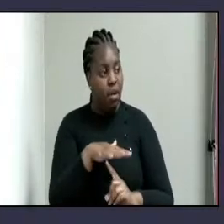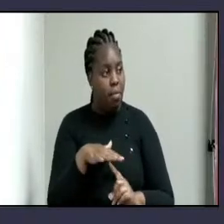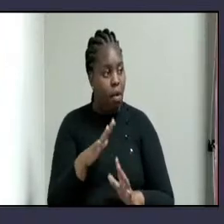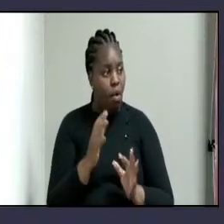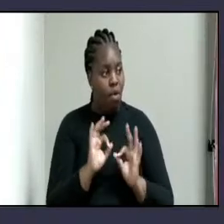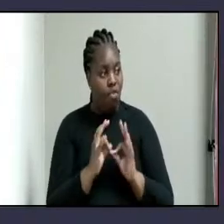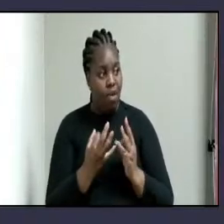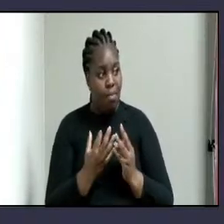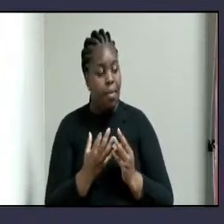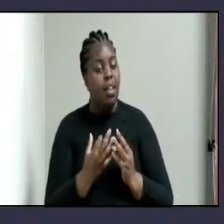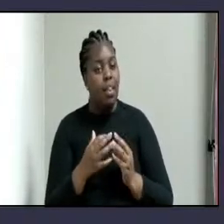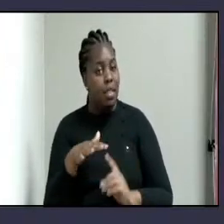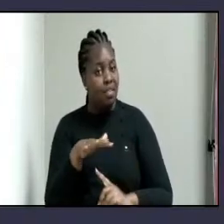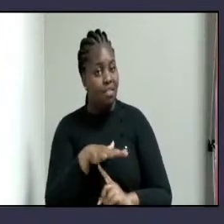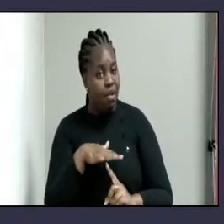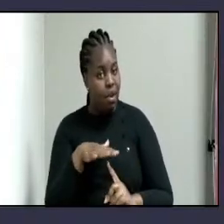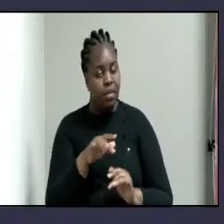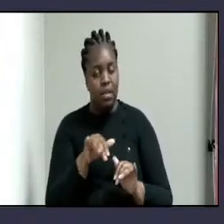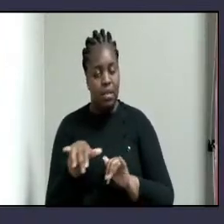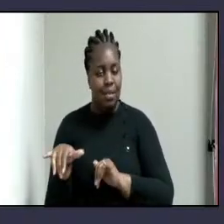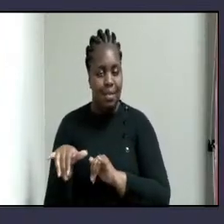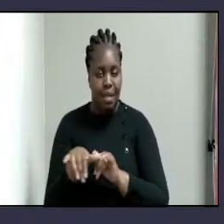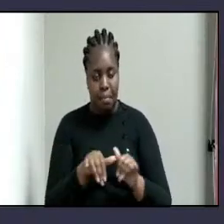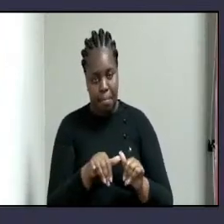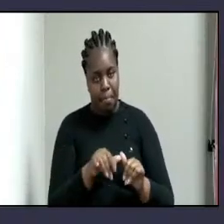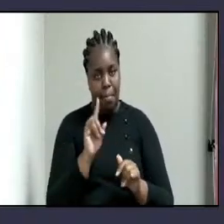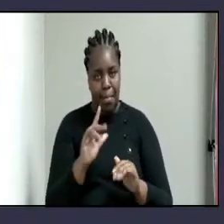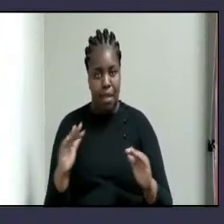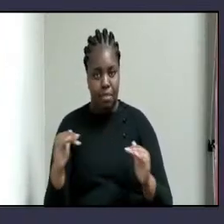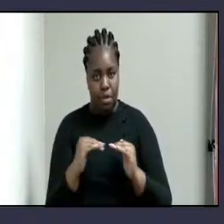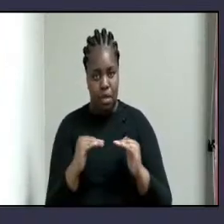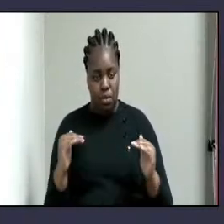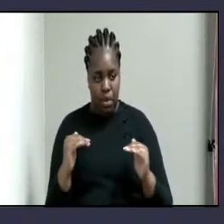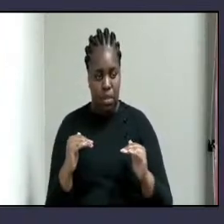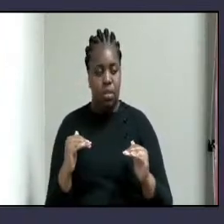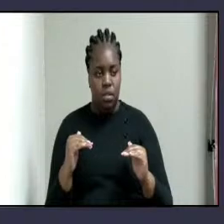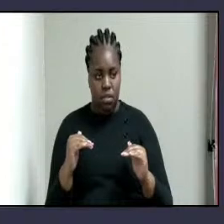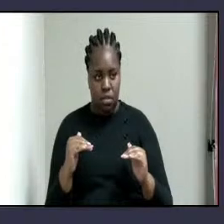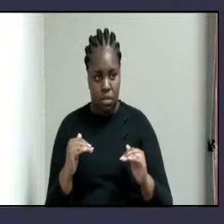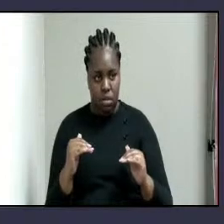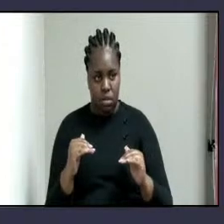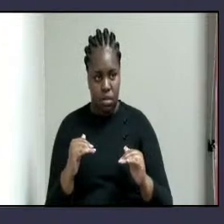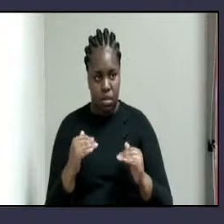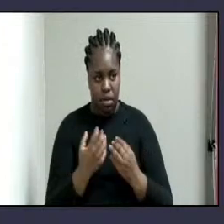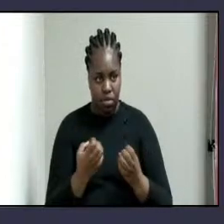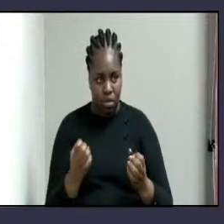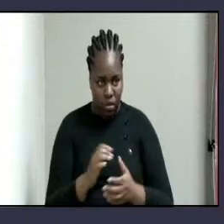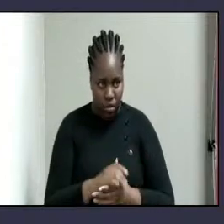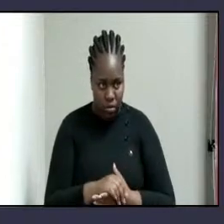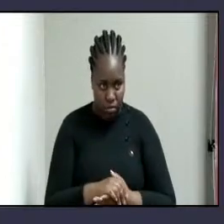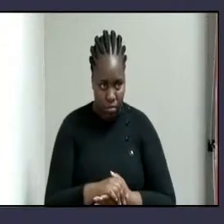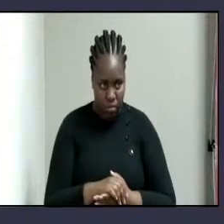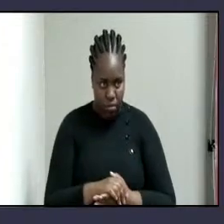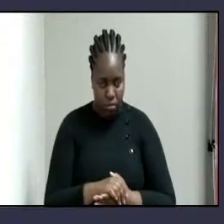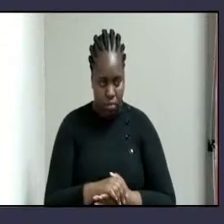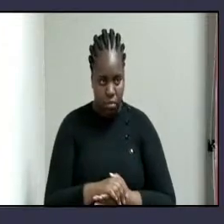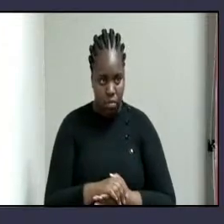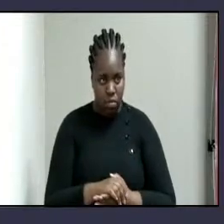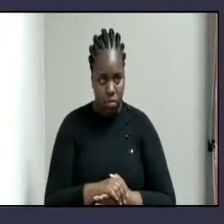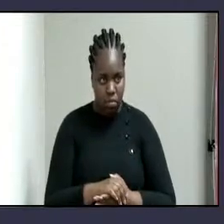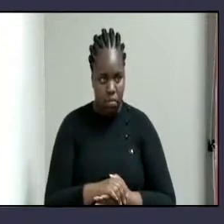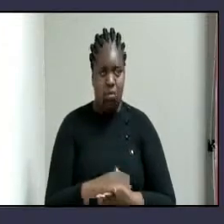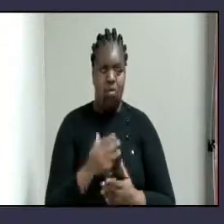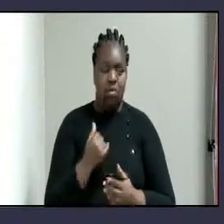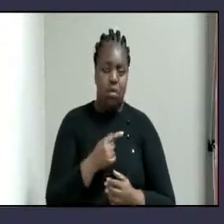a family environment are the same. In other words, they are all equal, treated the same. They have got access to resources. Now, but to